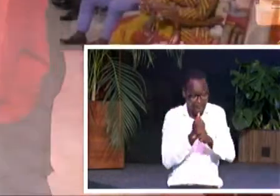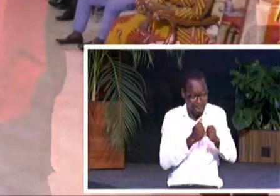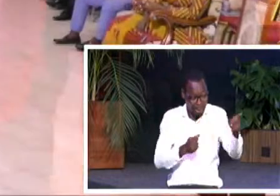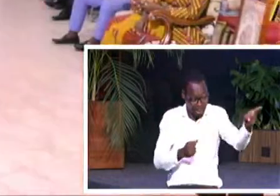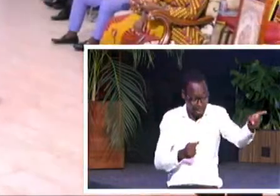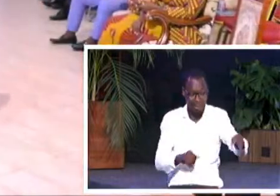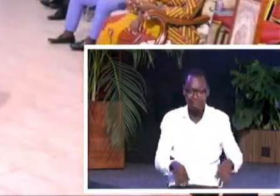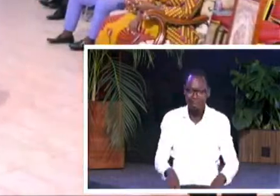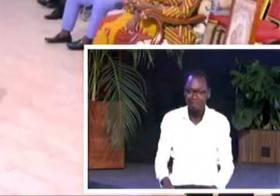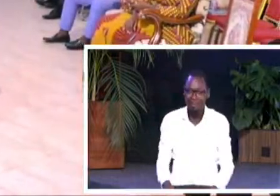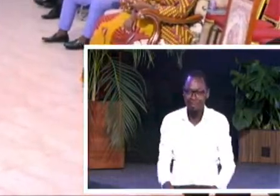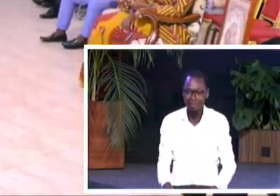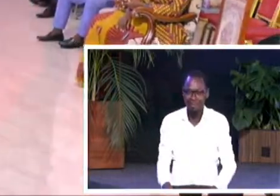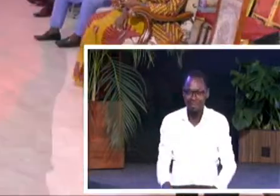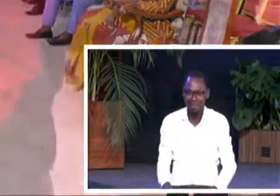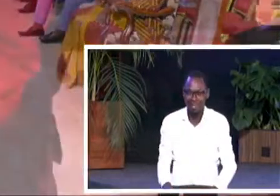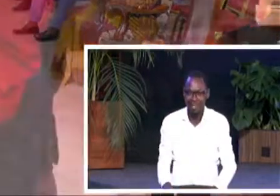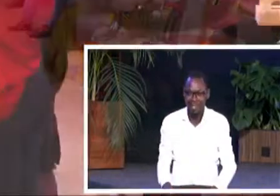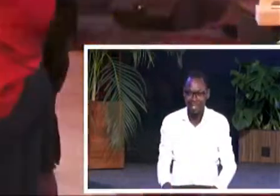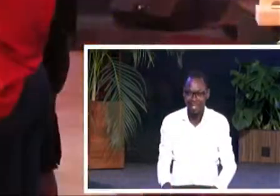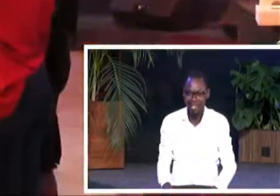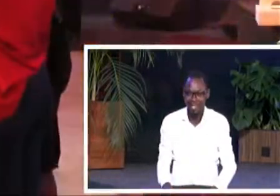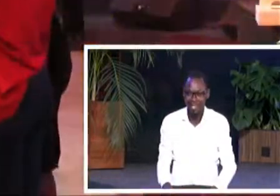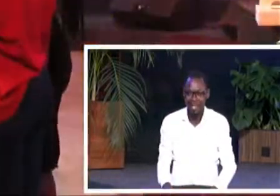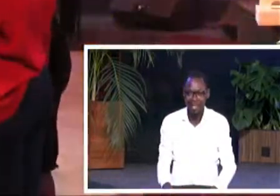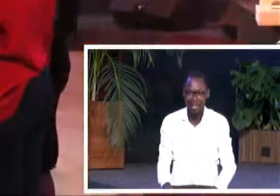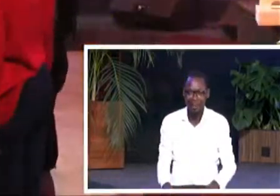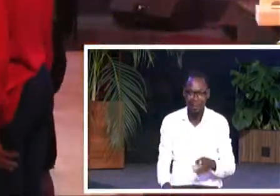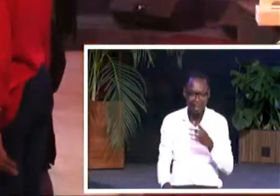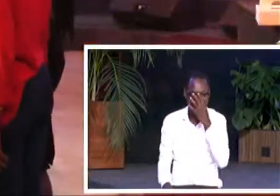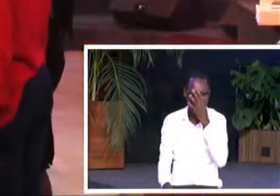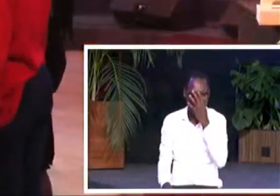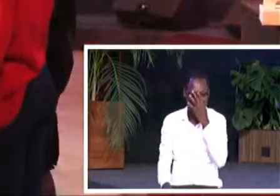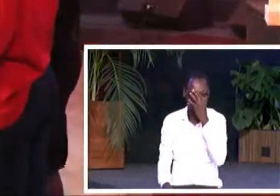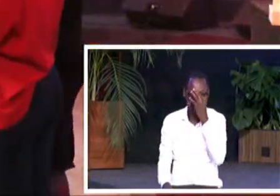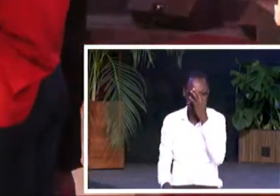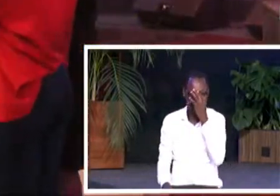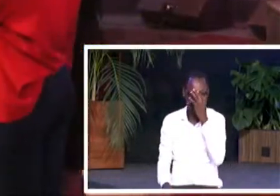I'm sure one of them has won. Kathy, why did you react?